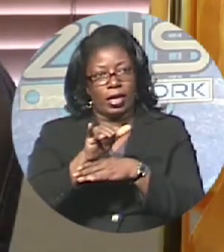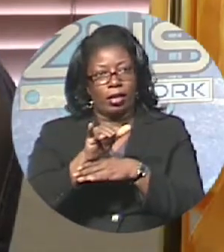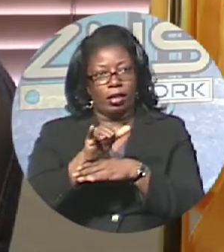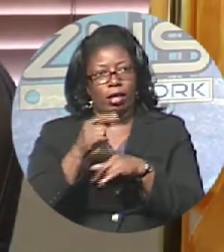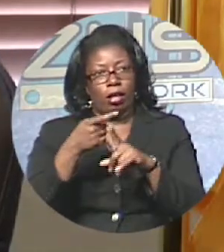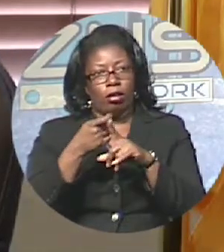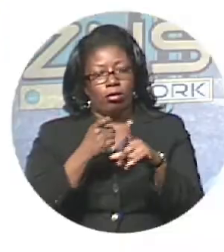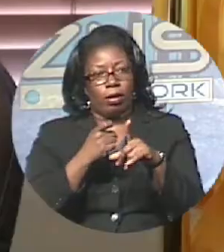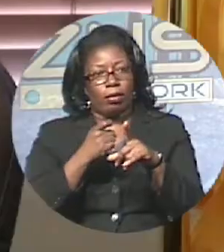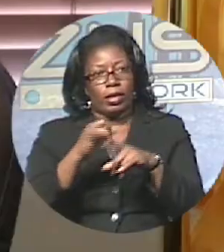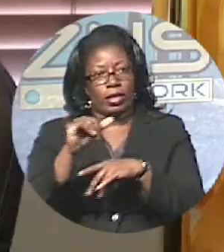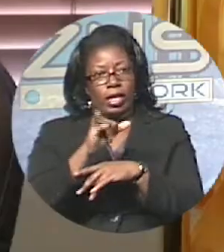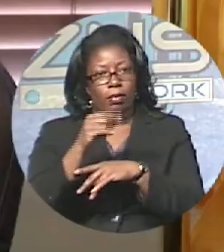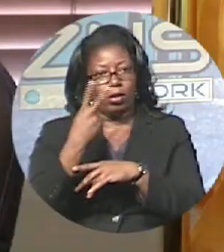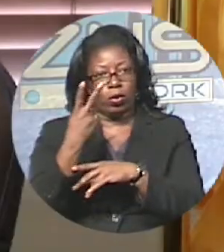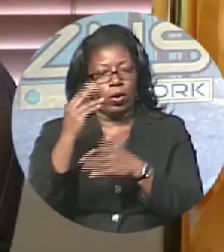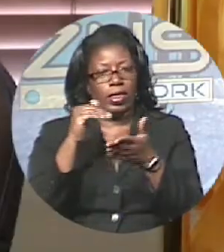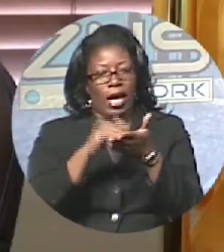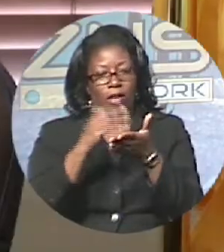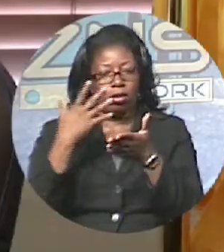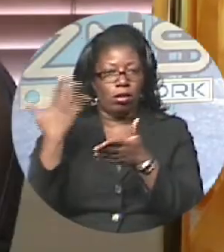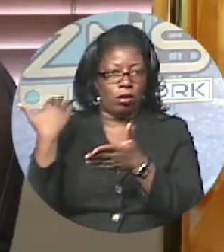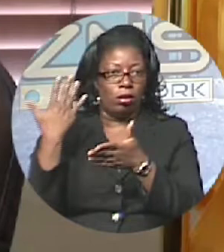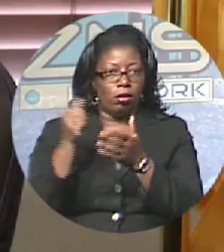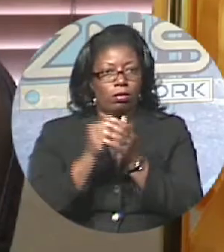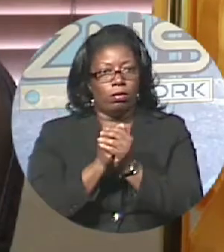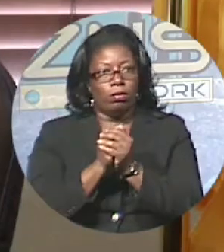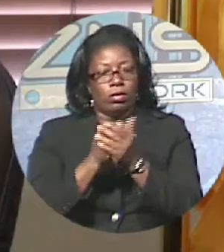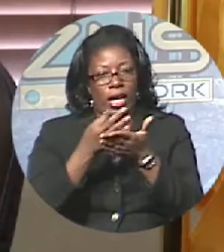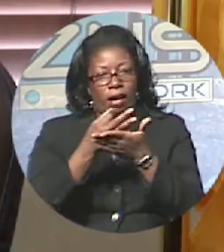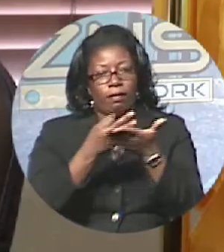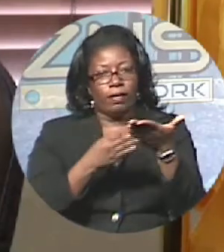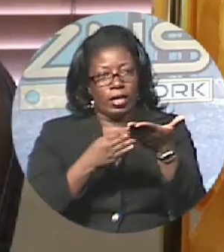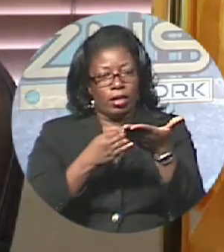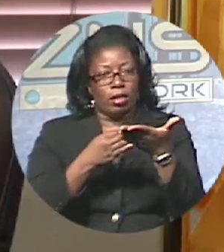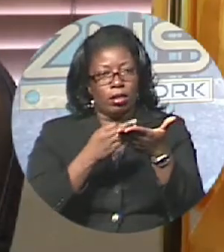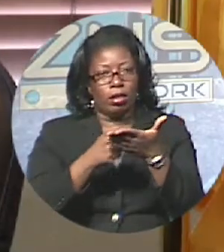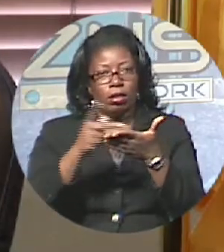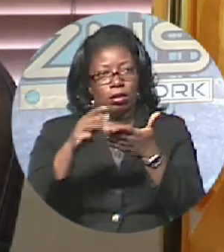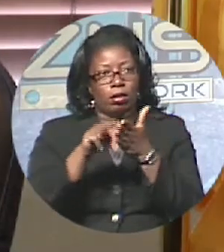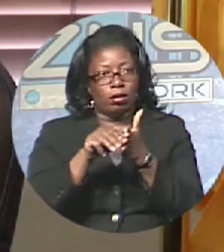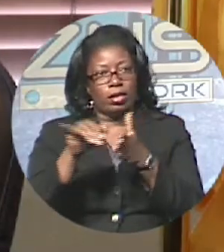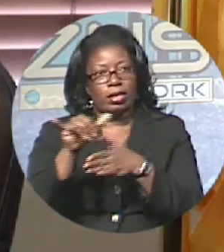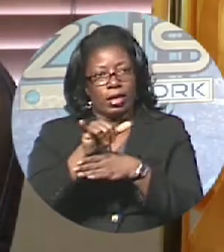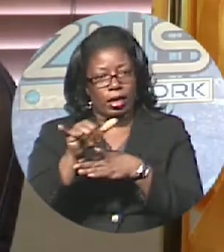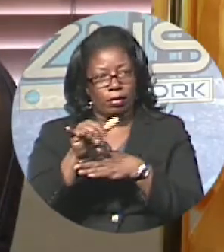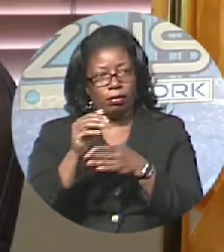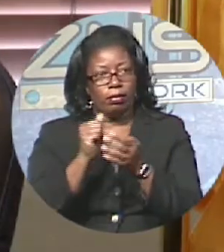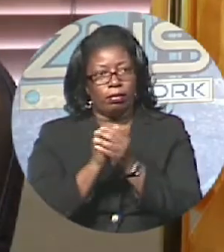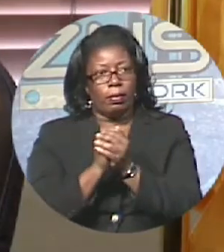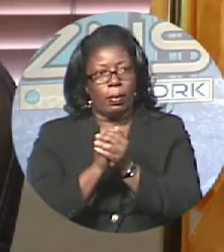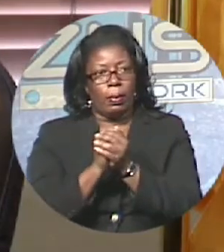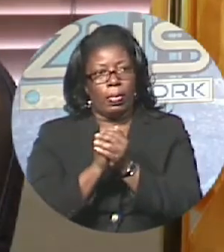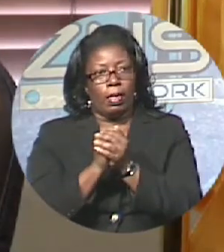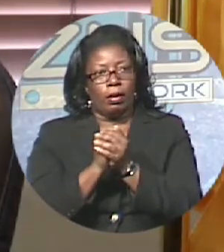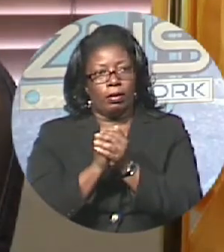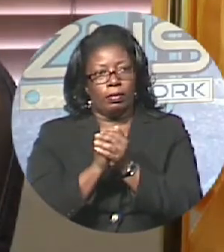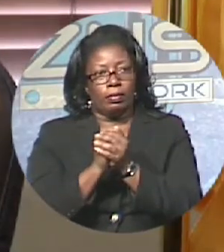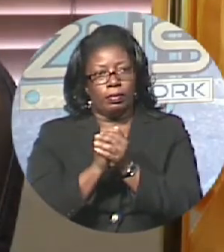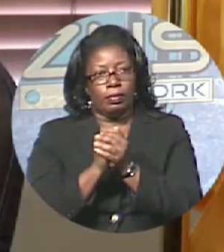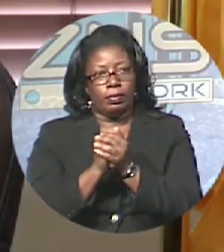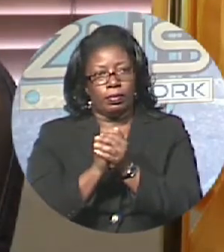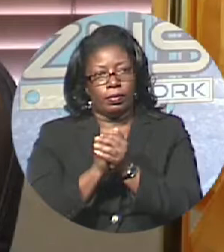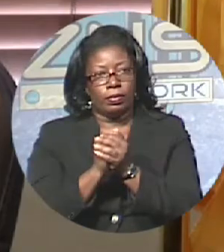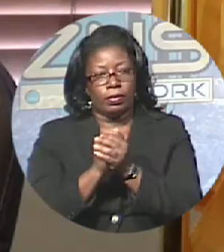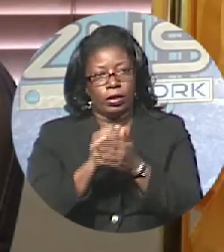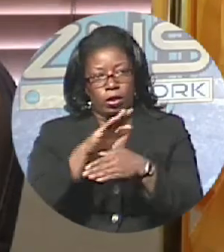year 2000. Our fees have remained largely the same during that time, and our subvention has remained largely the